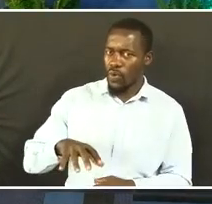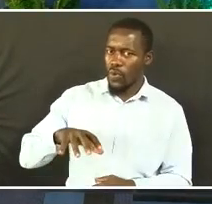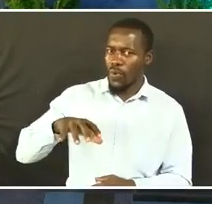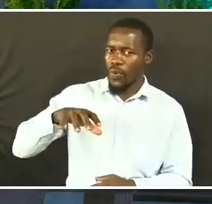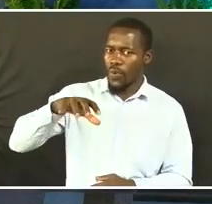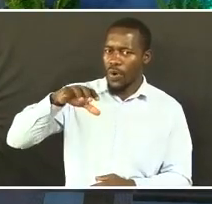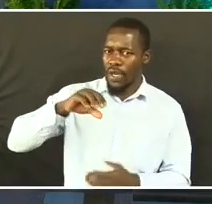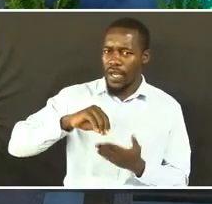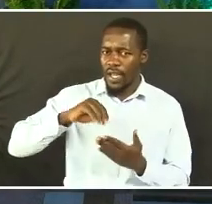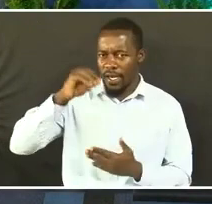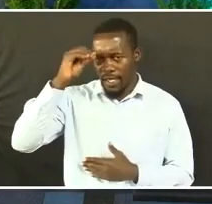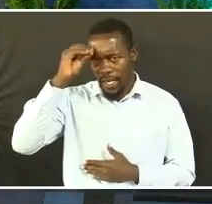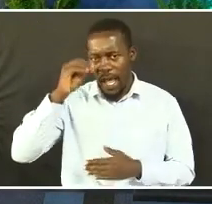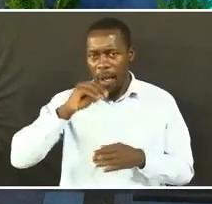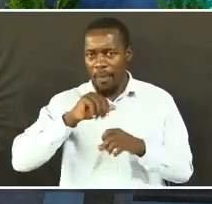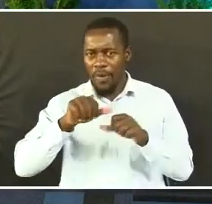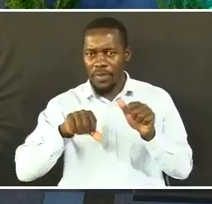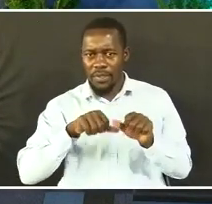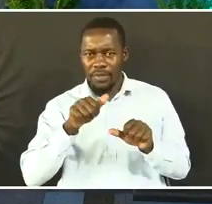compound leaves.